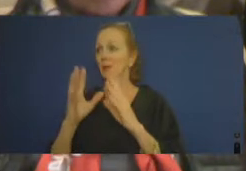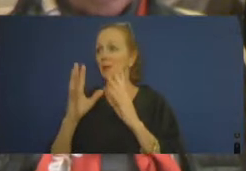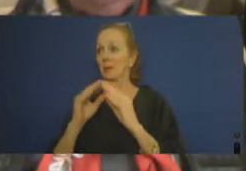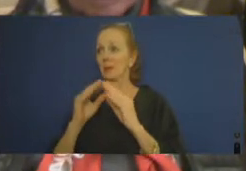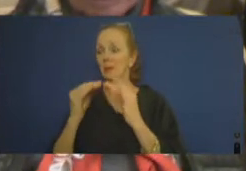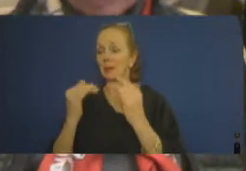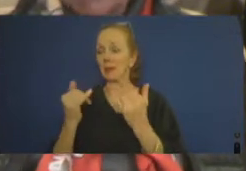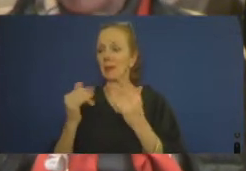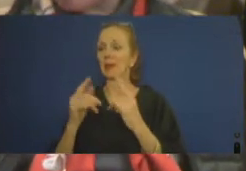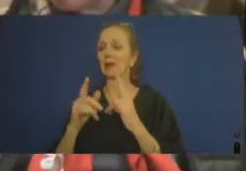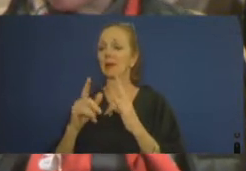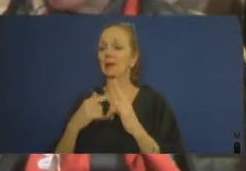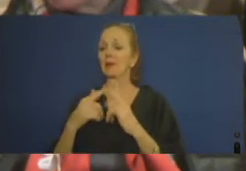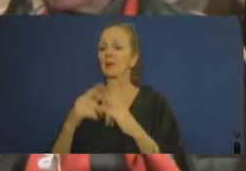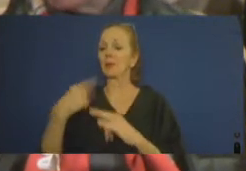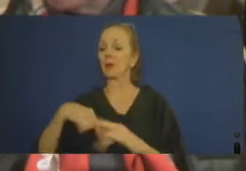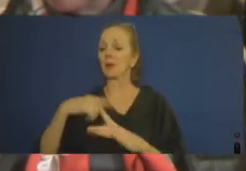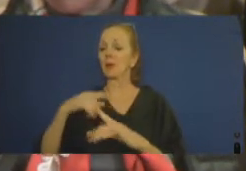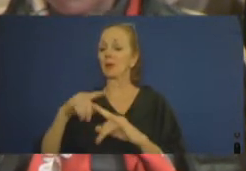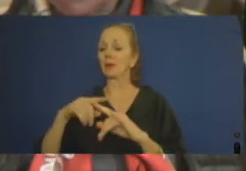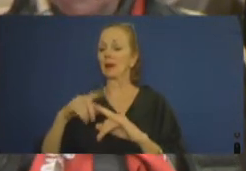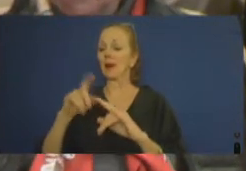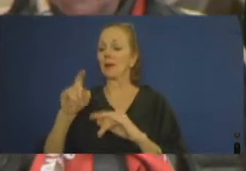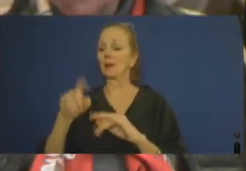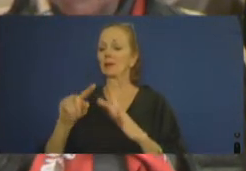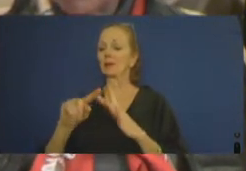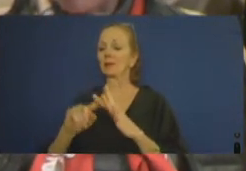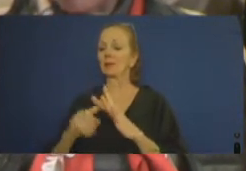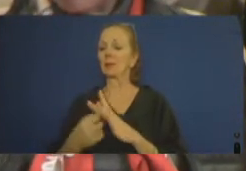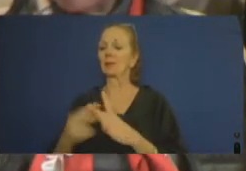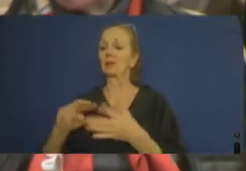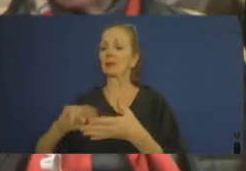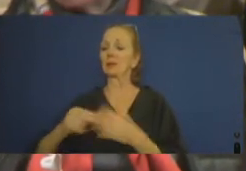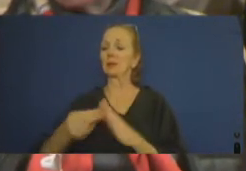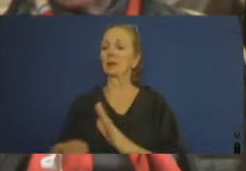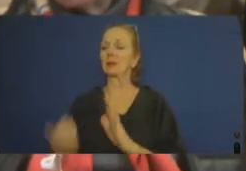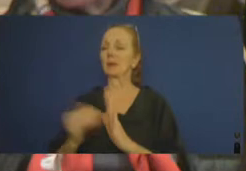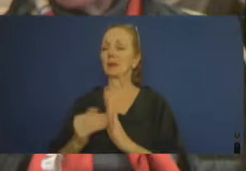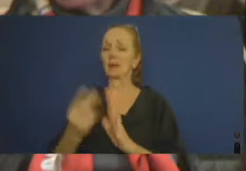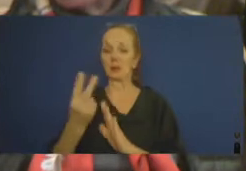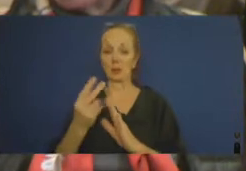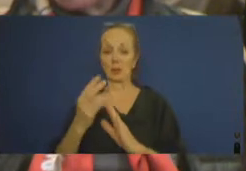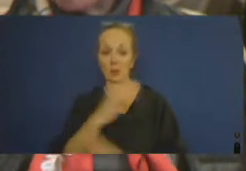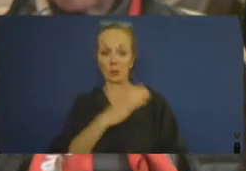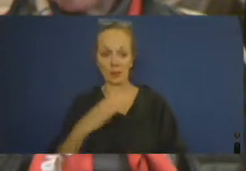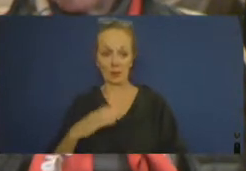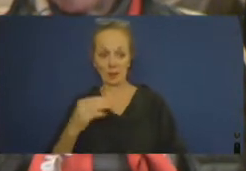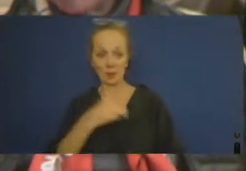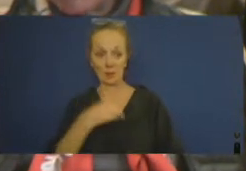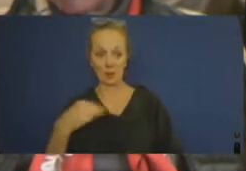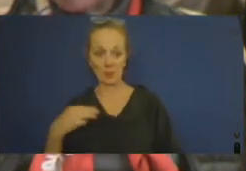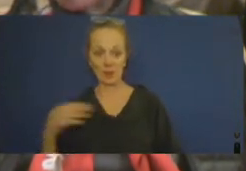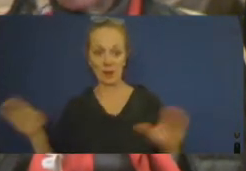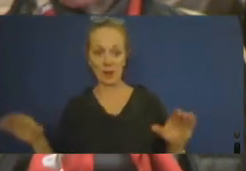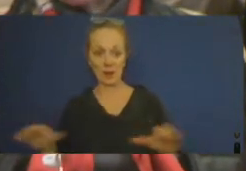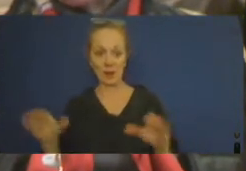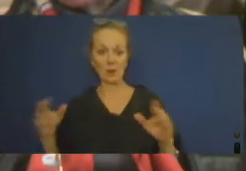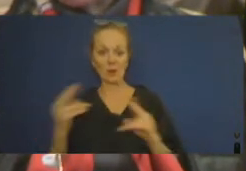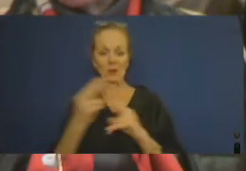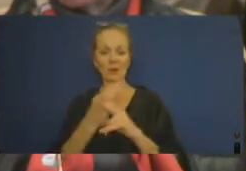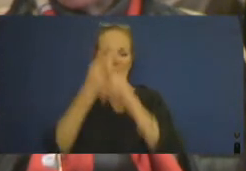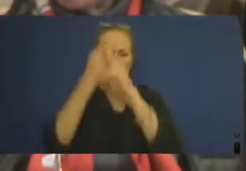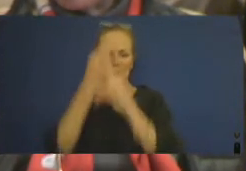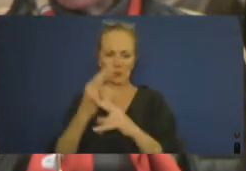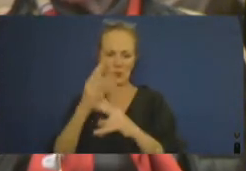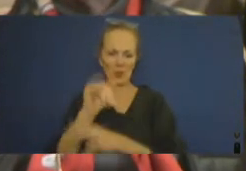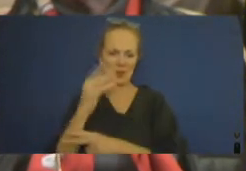to start the process of intent over again, which is the two council member action that you all are used to. So that would be